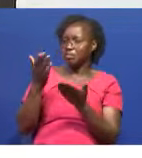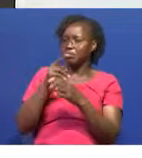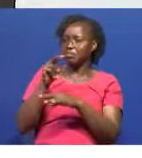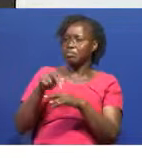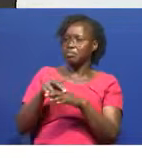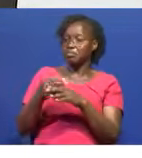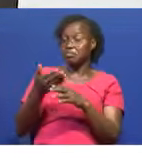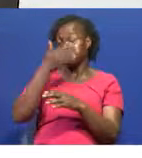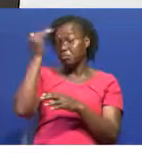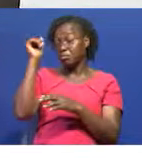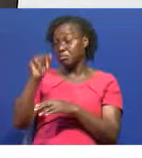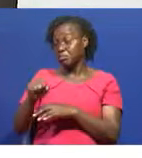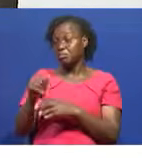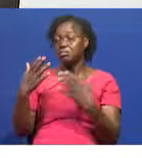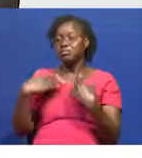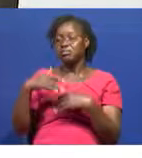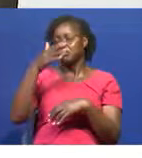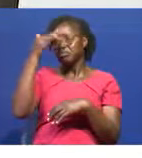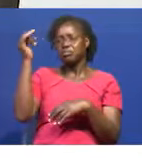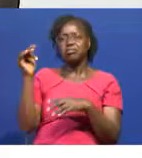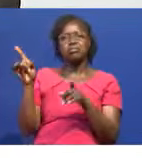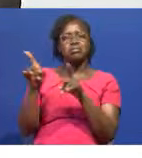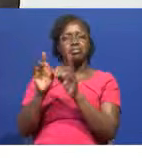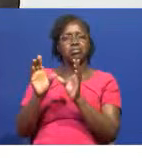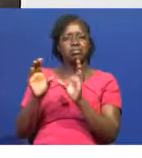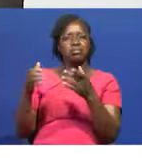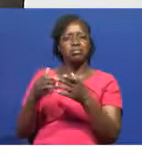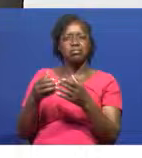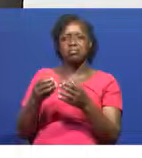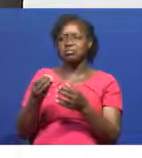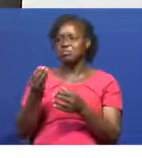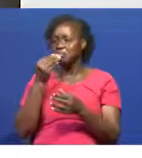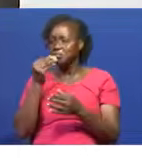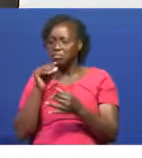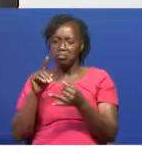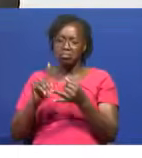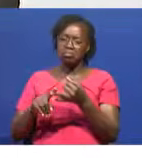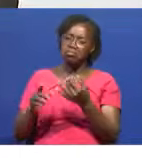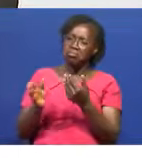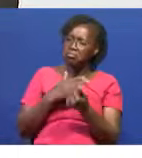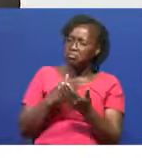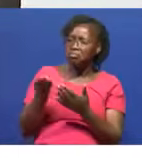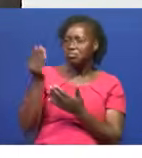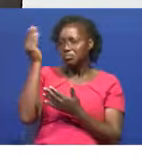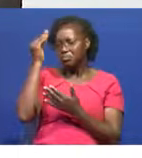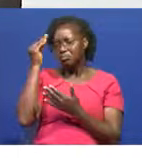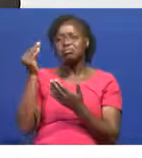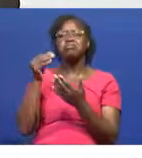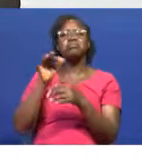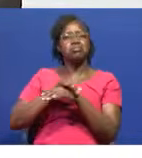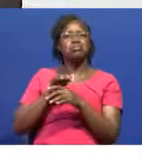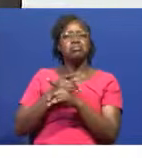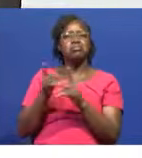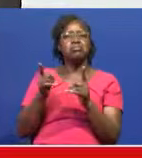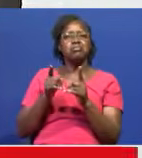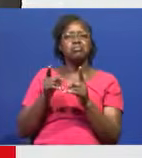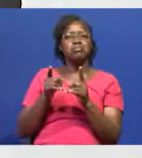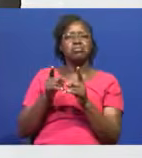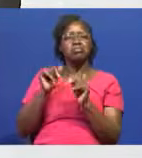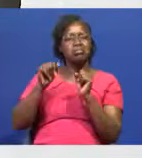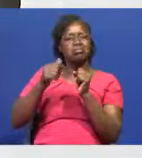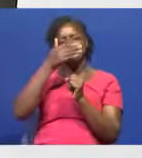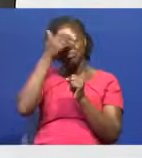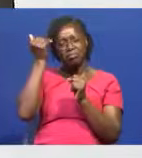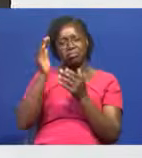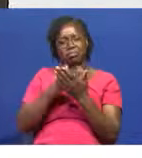nation might forget, not nation, people, communities might forget. We give them food, we give them whatever, education, we are good in those, but we might forget